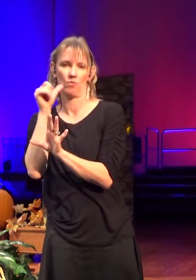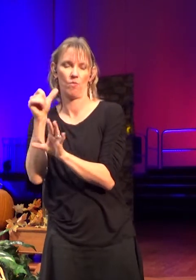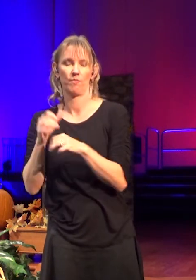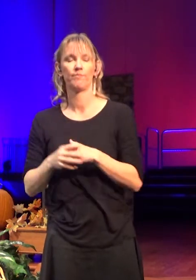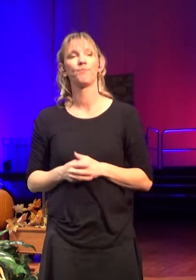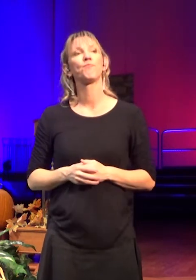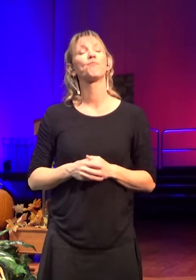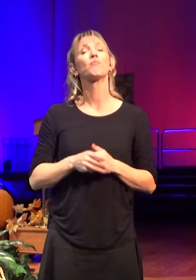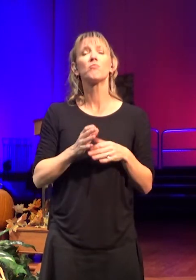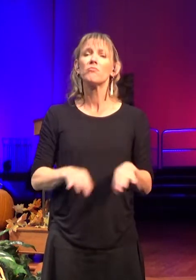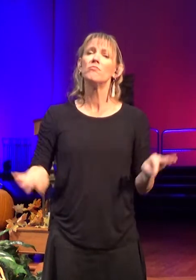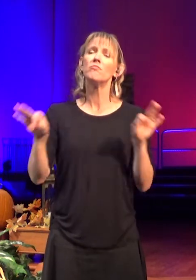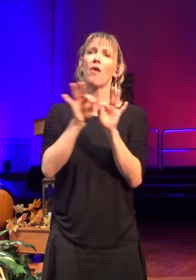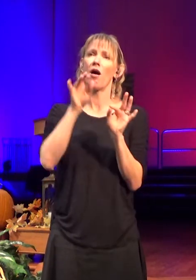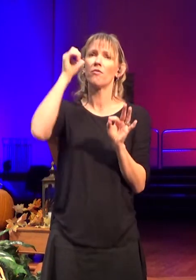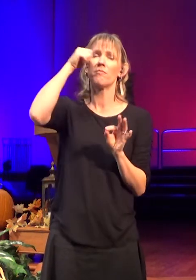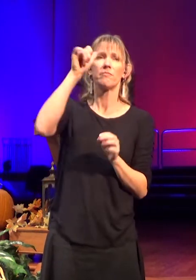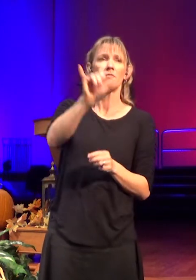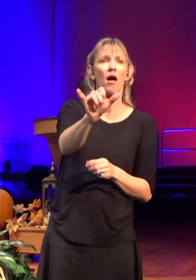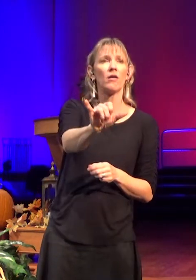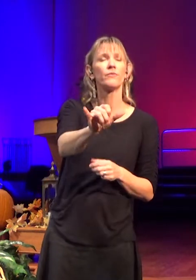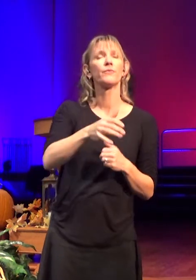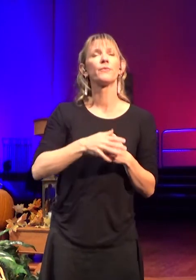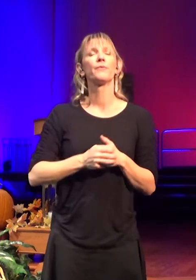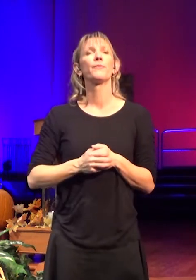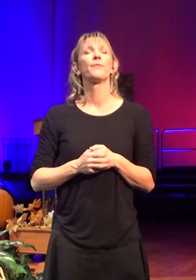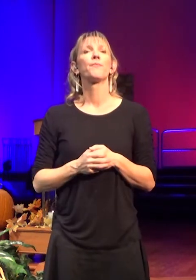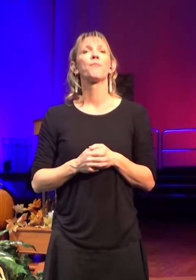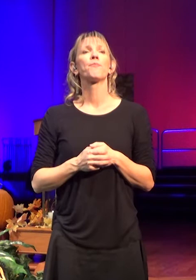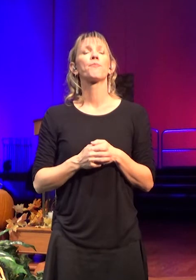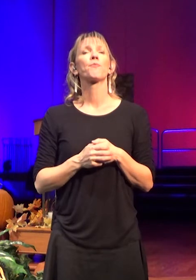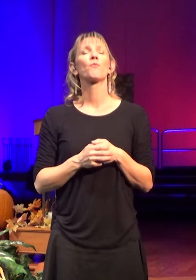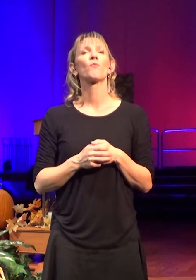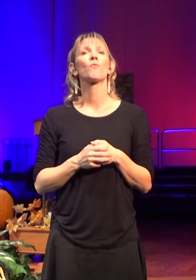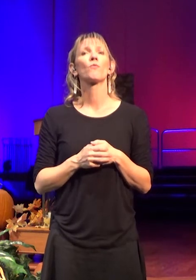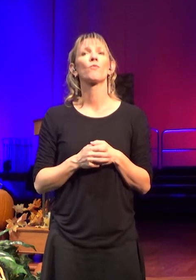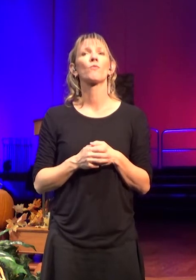shine. And it's just as important to remember as well